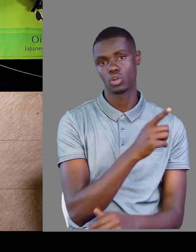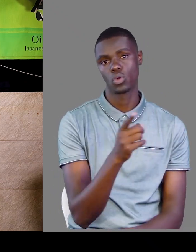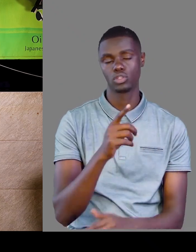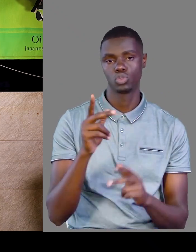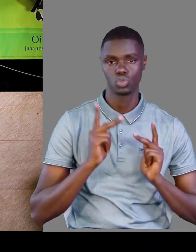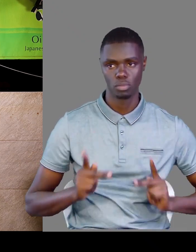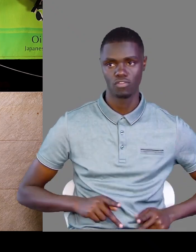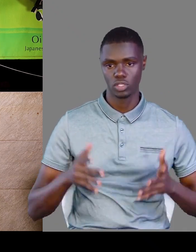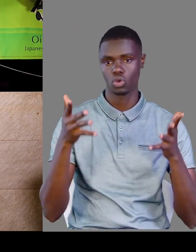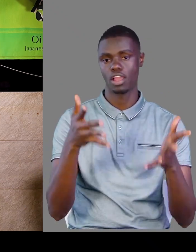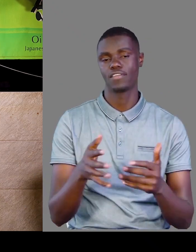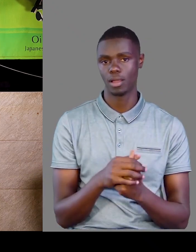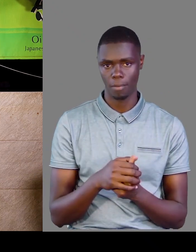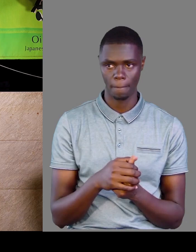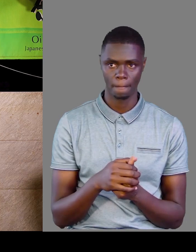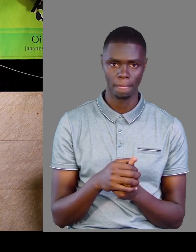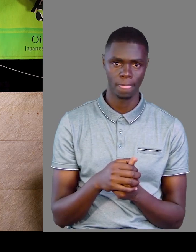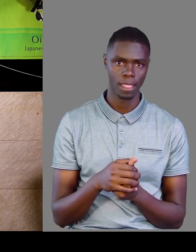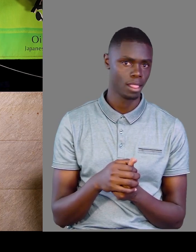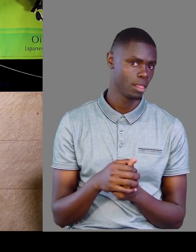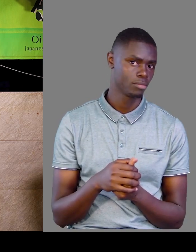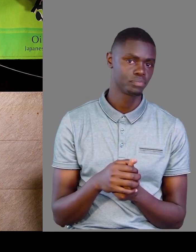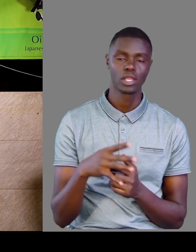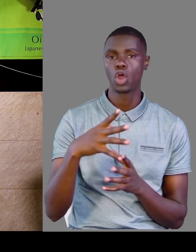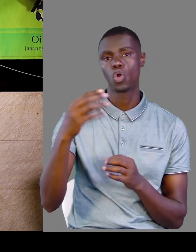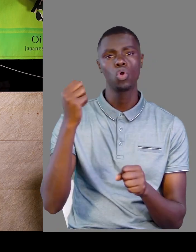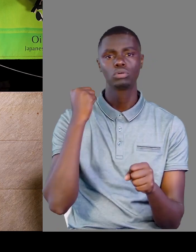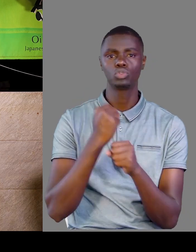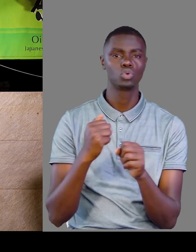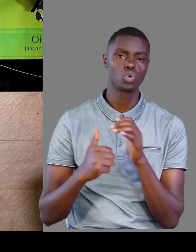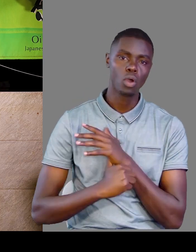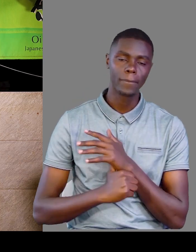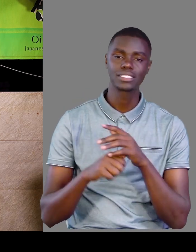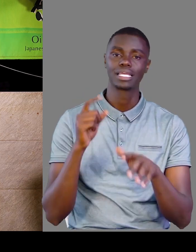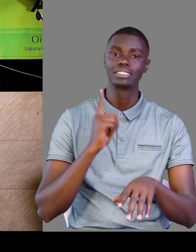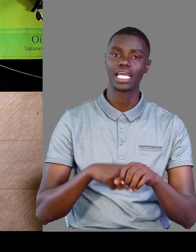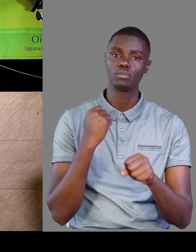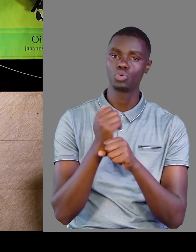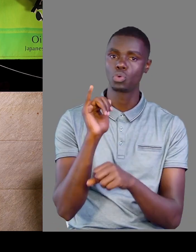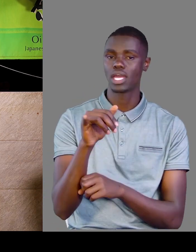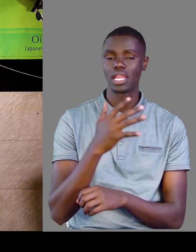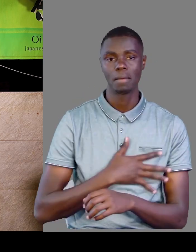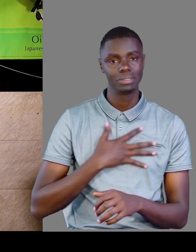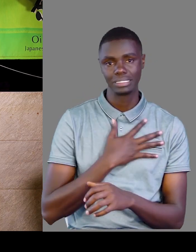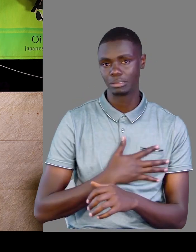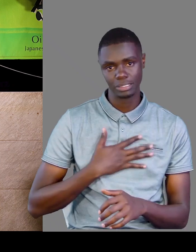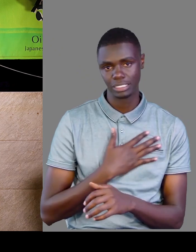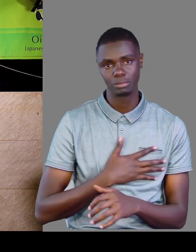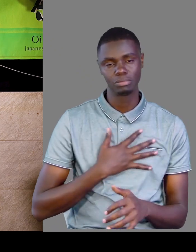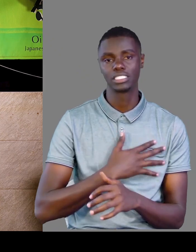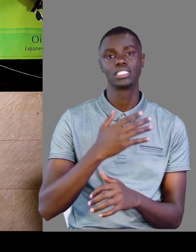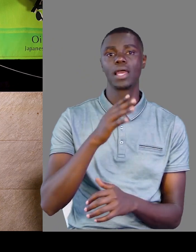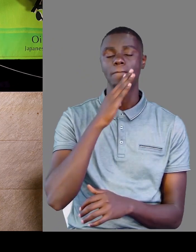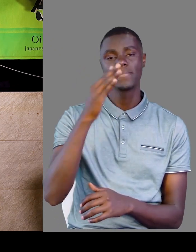when you're physically available. So I would advise them to go do your best, but as you do that, please